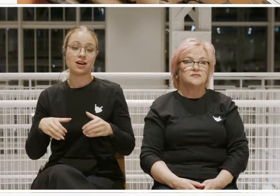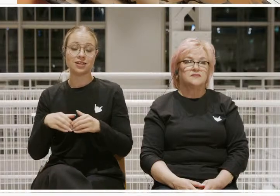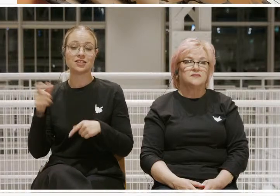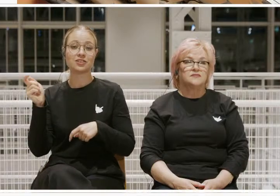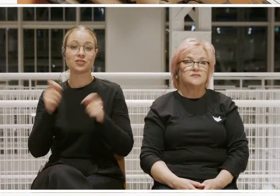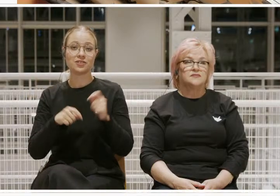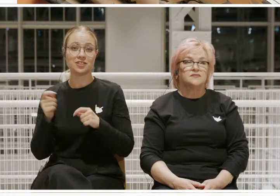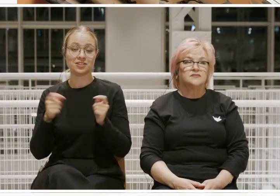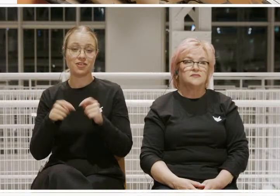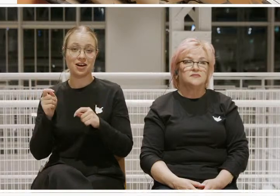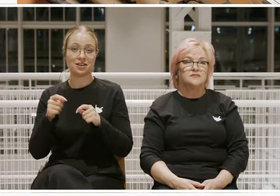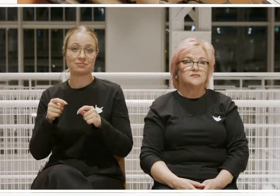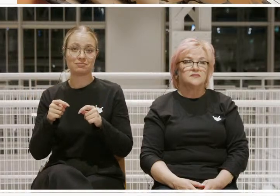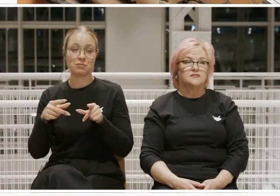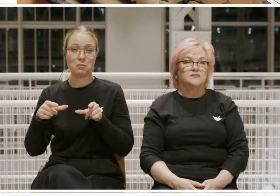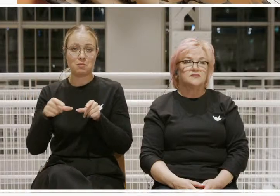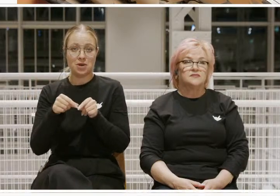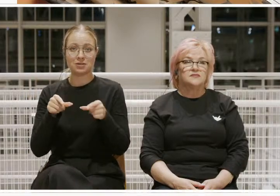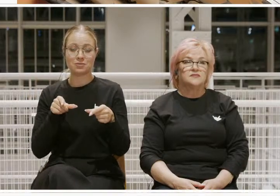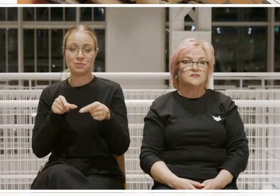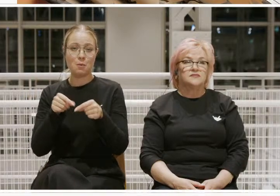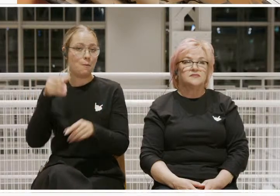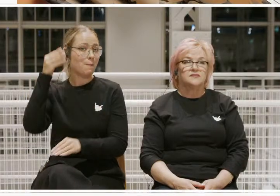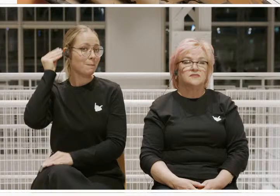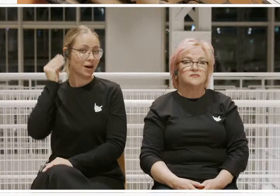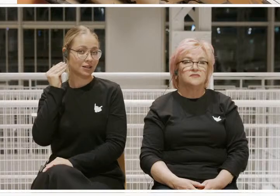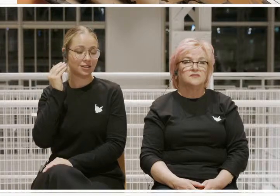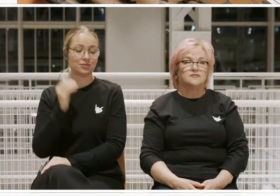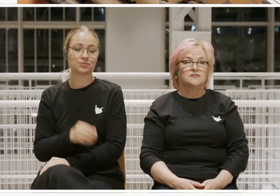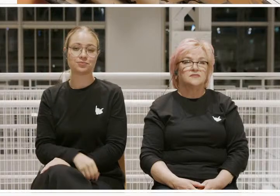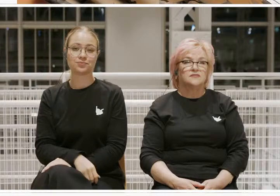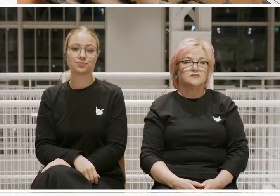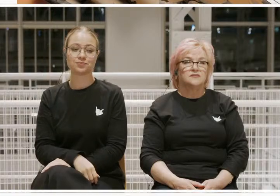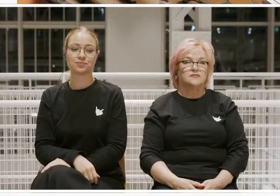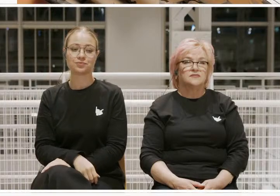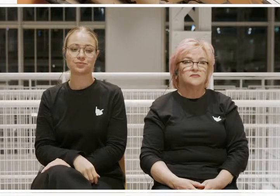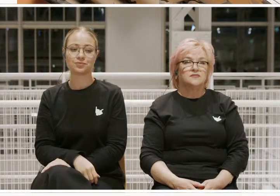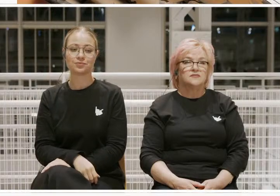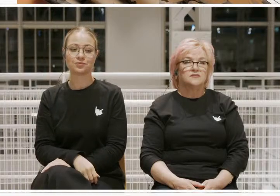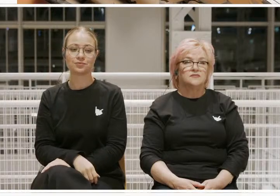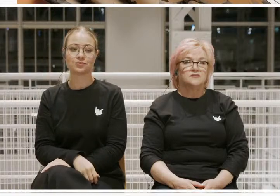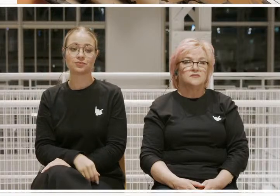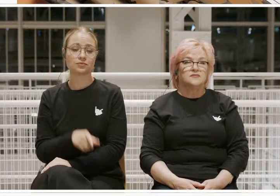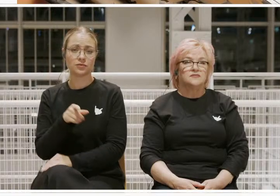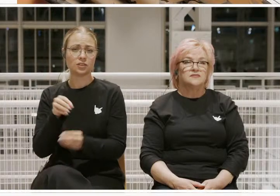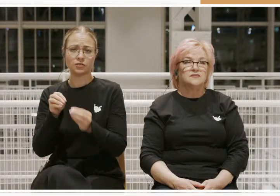of Hrant Dink Foundation during the opening week.